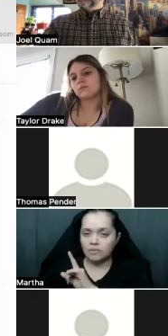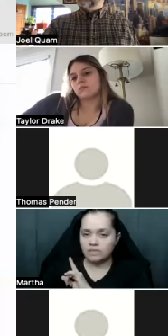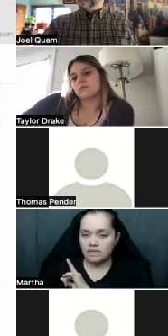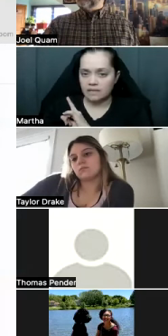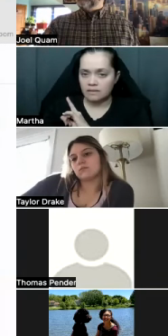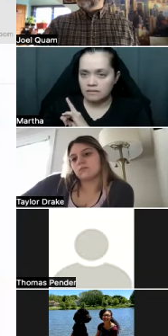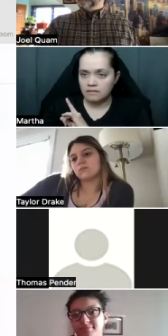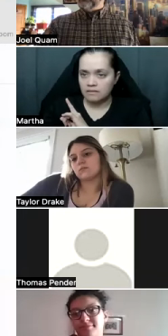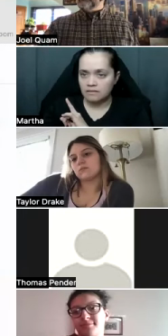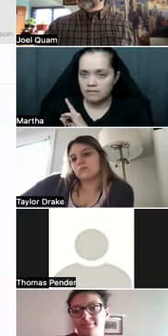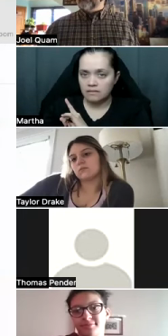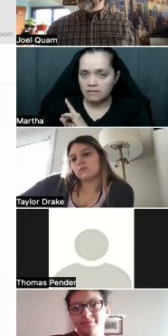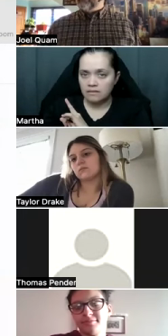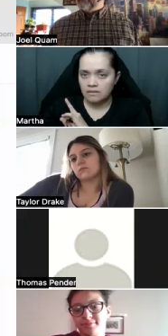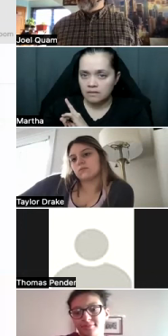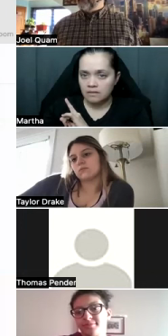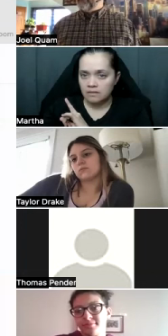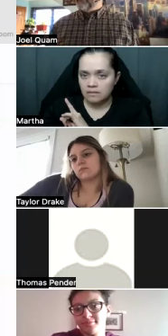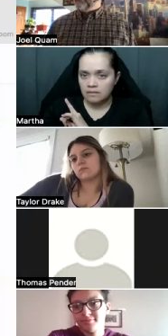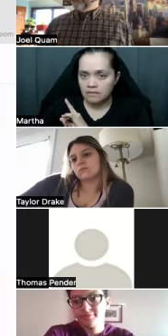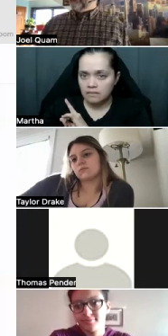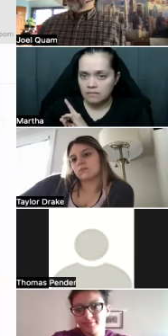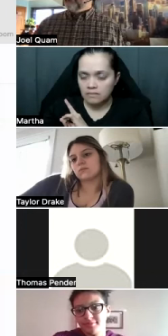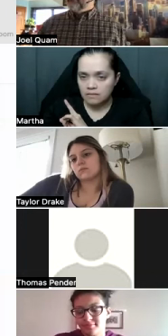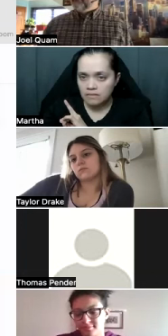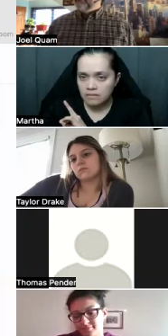Give me 1 second. Yes.